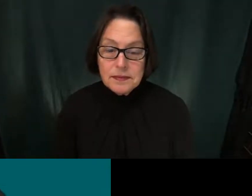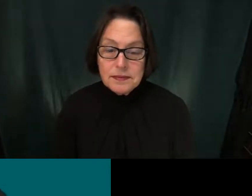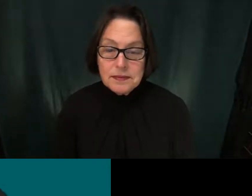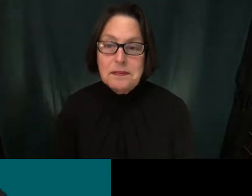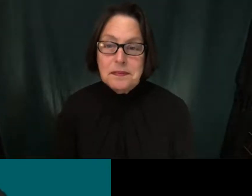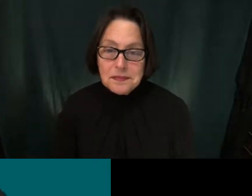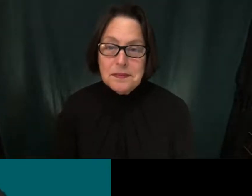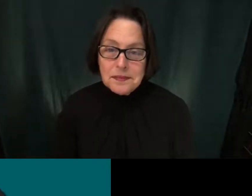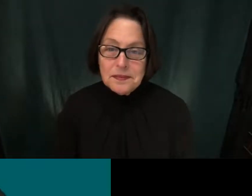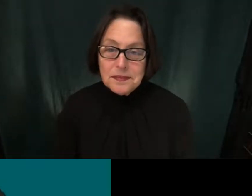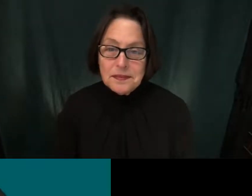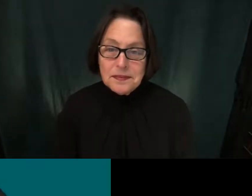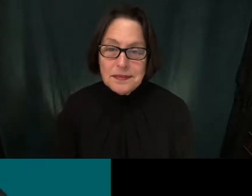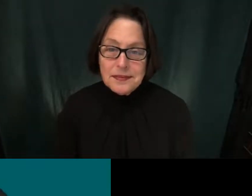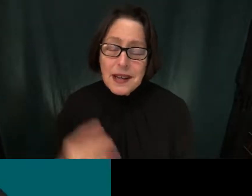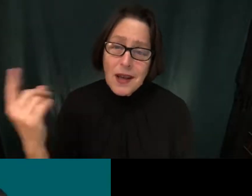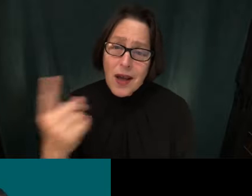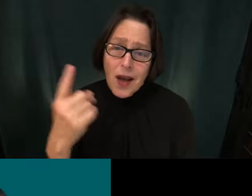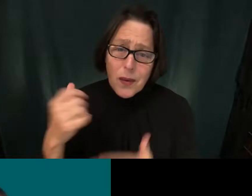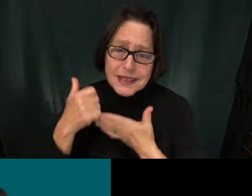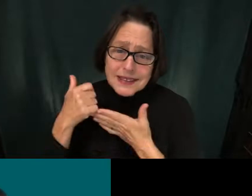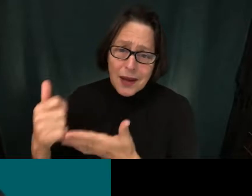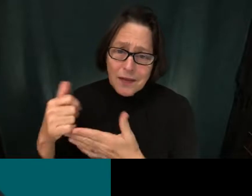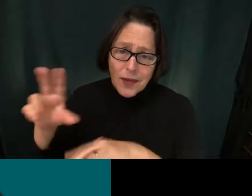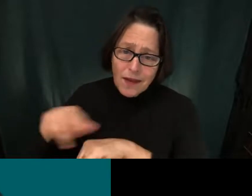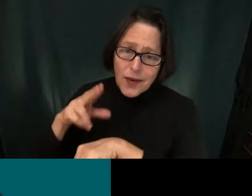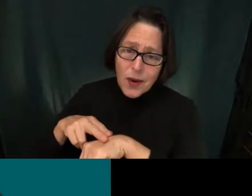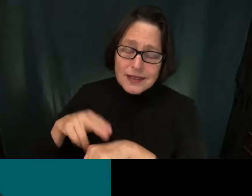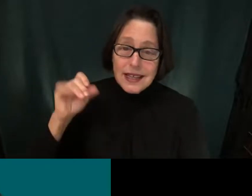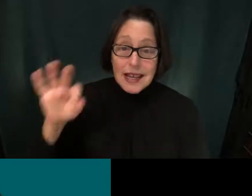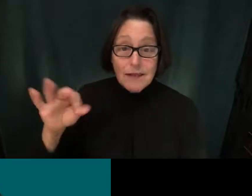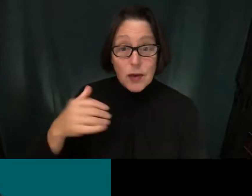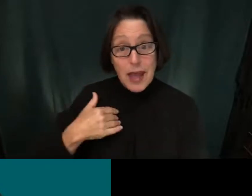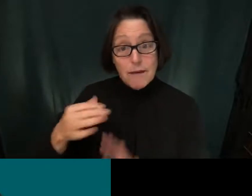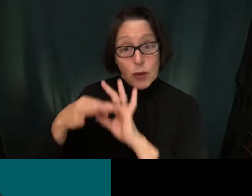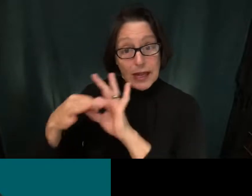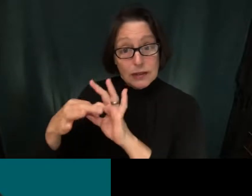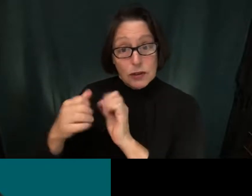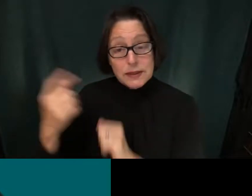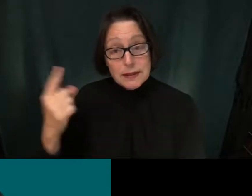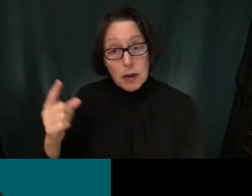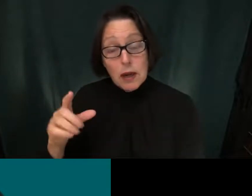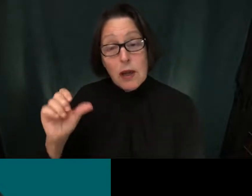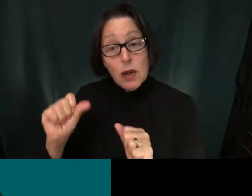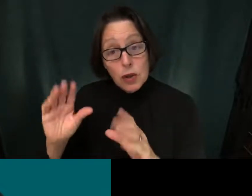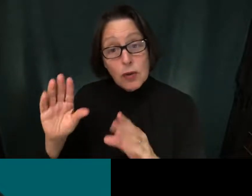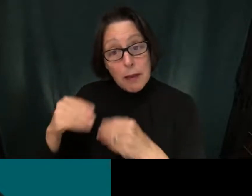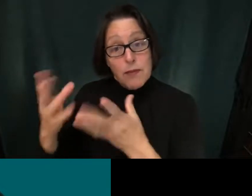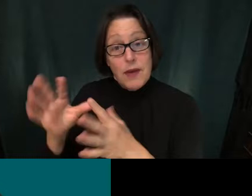yeah, it's always helpful, of course, if you have a relationship with someone where you're able to give some